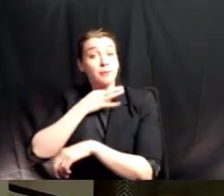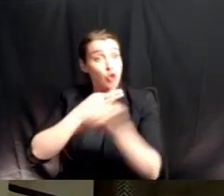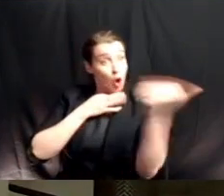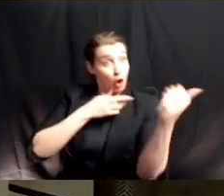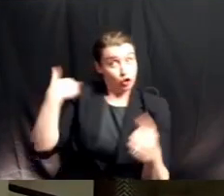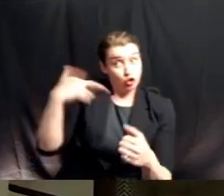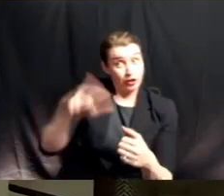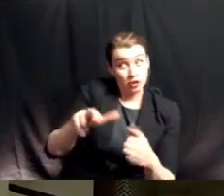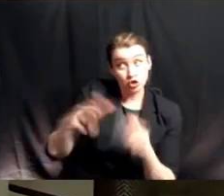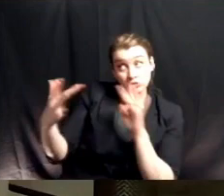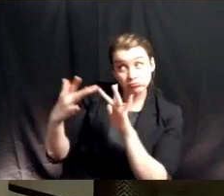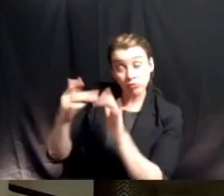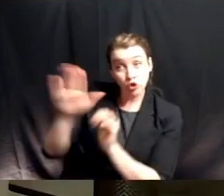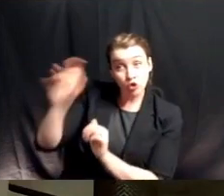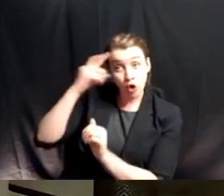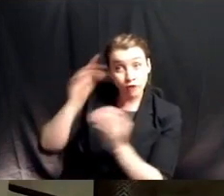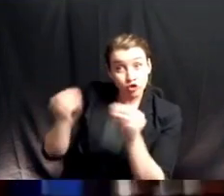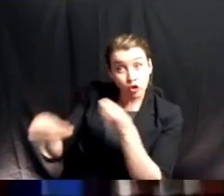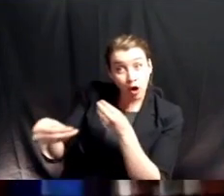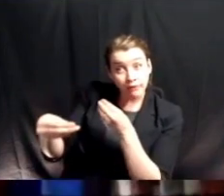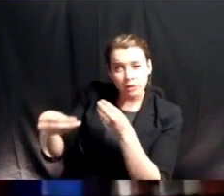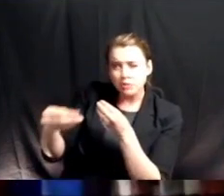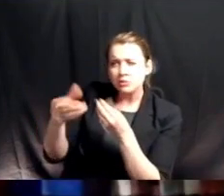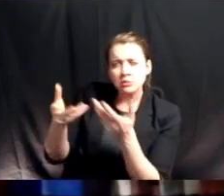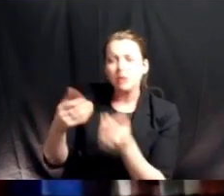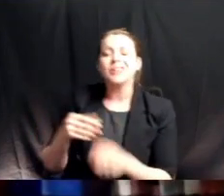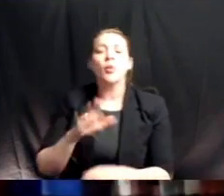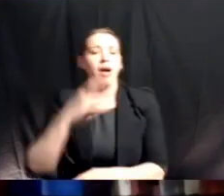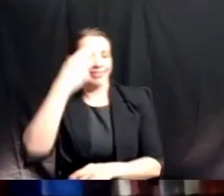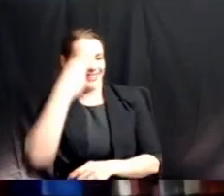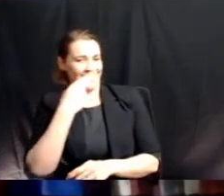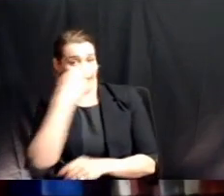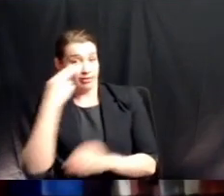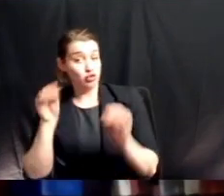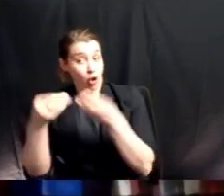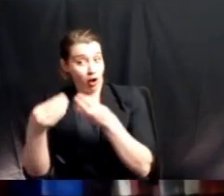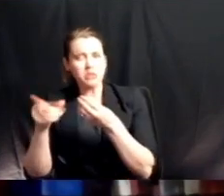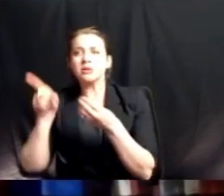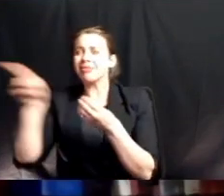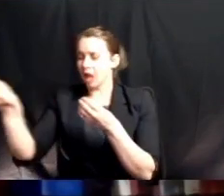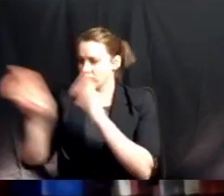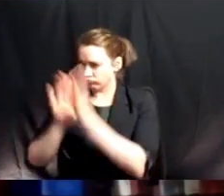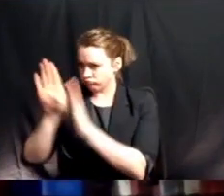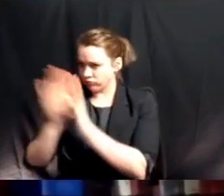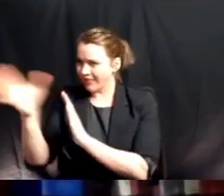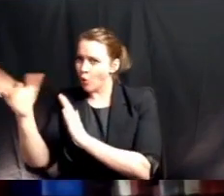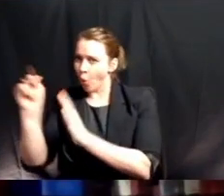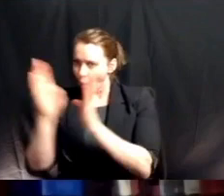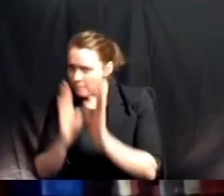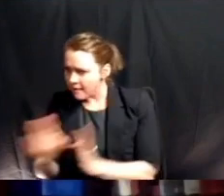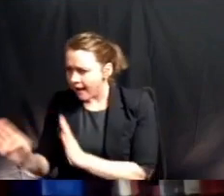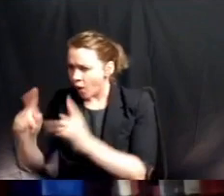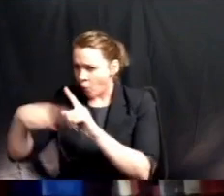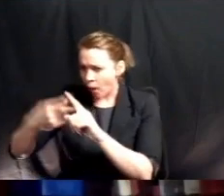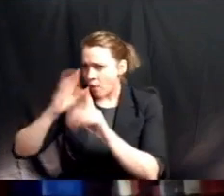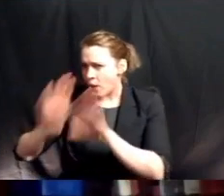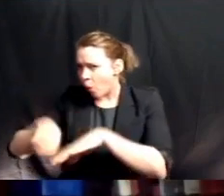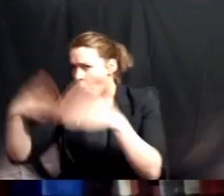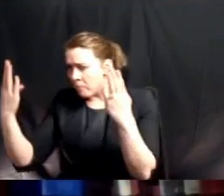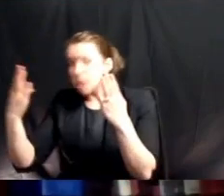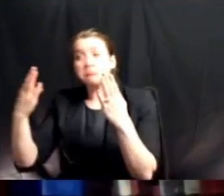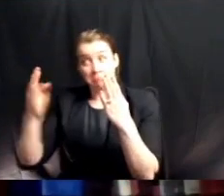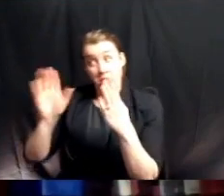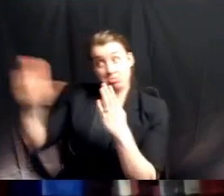the Catholic Church developed their own plan that fits well within the requirements of the stay-at-home order that we have